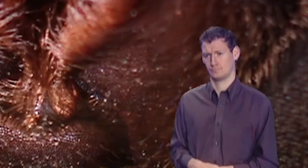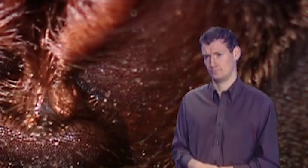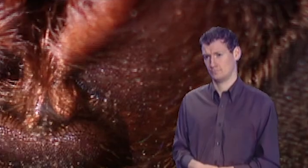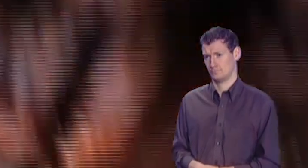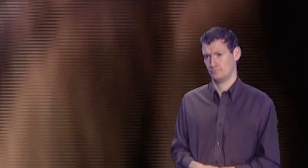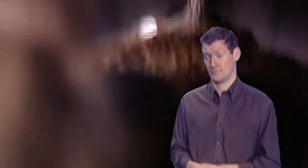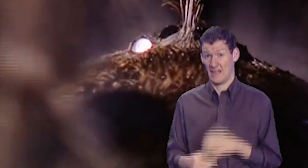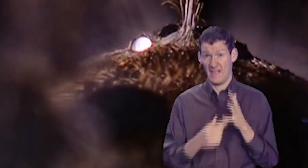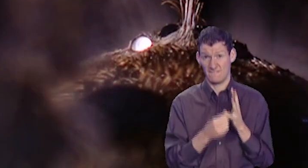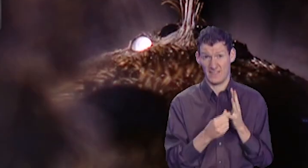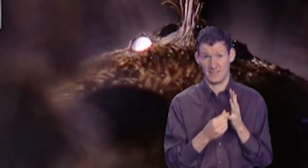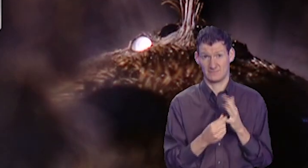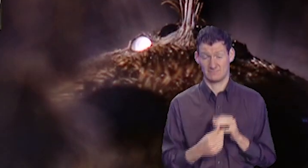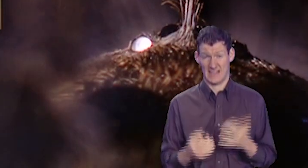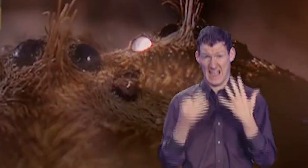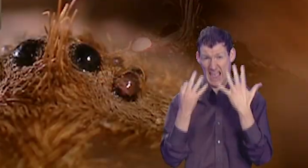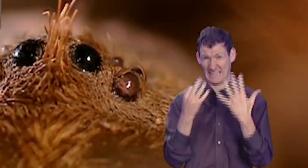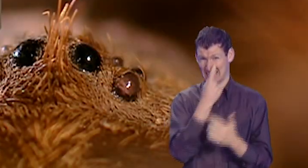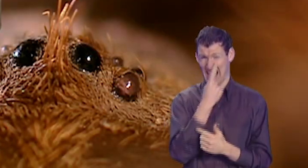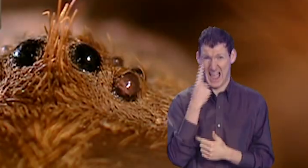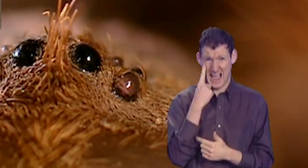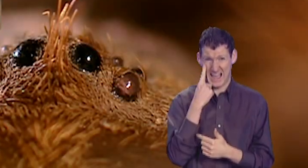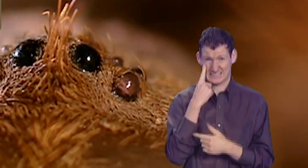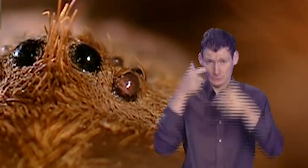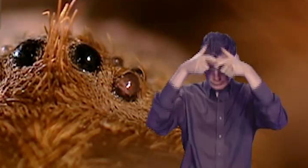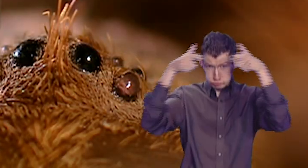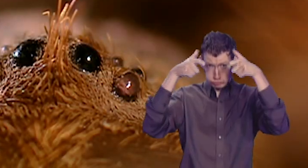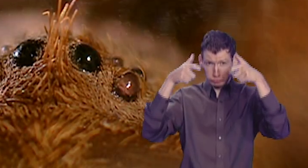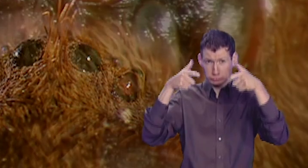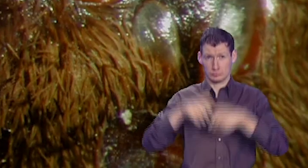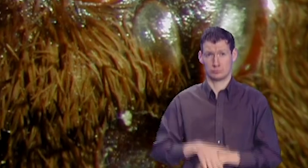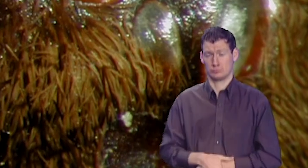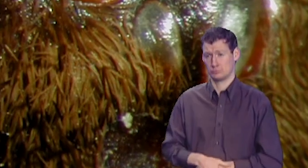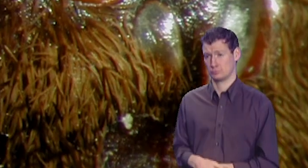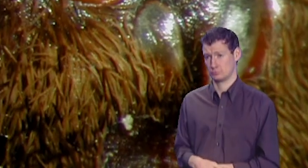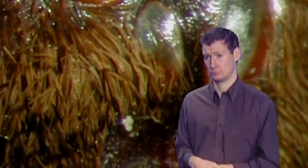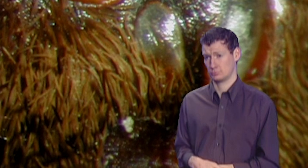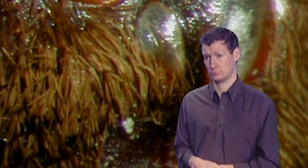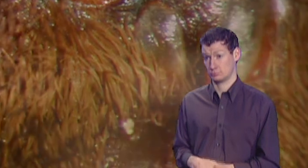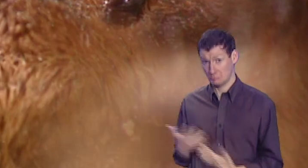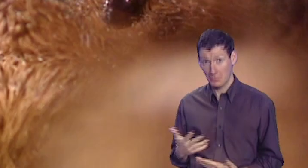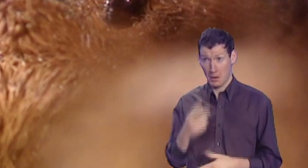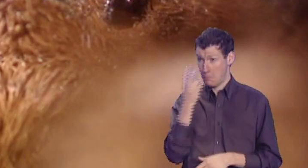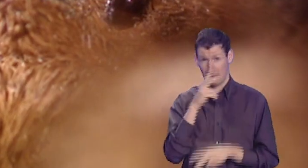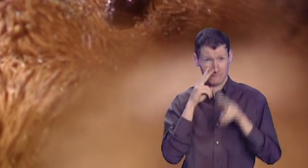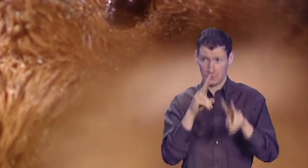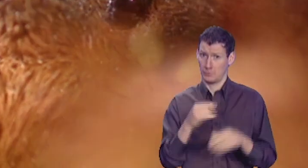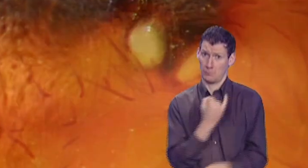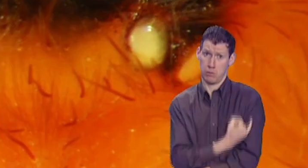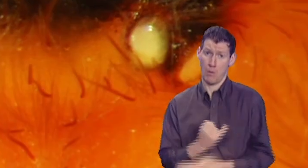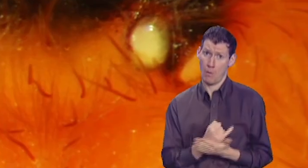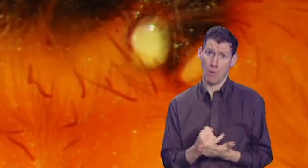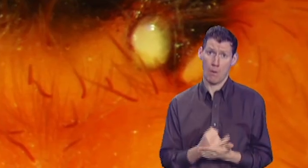And number five, they have no fewer than eight eyes in rectangular position, but remain almost